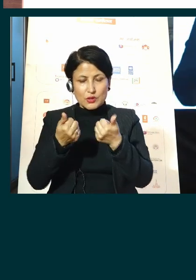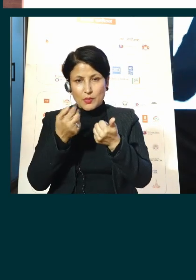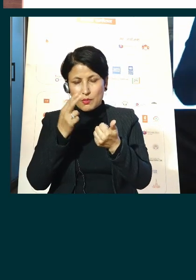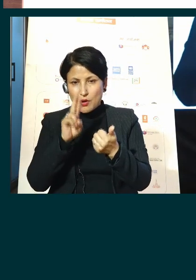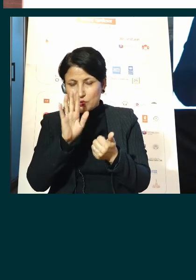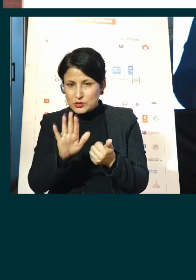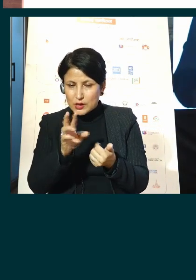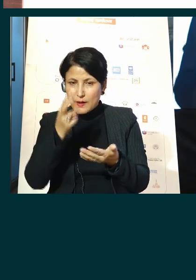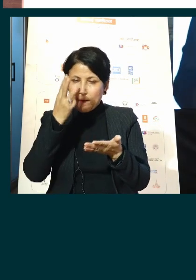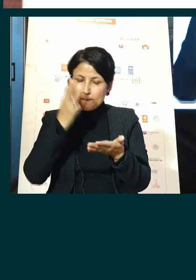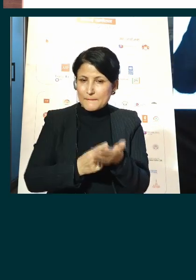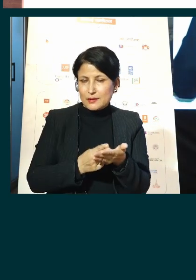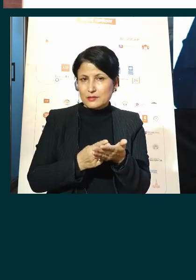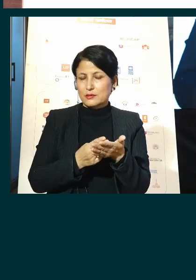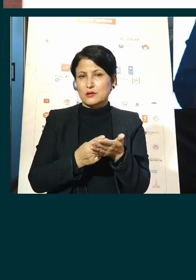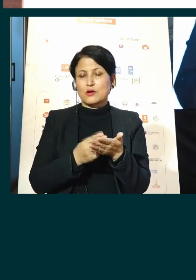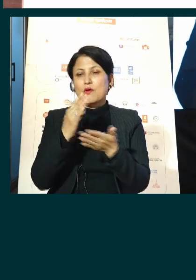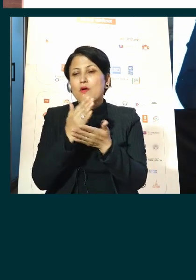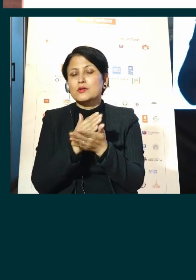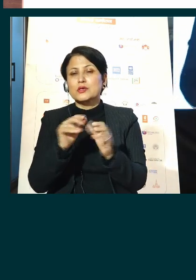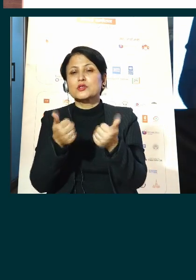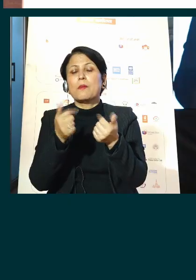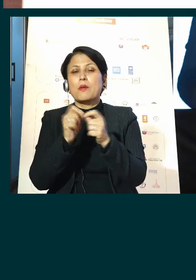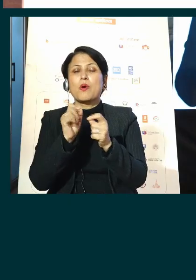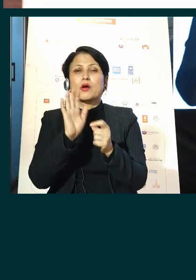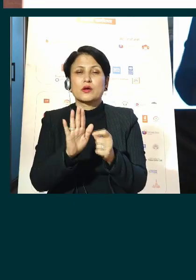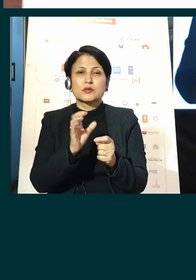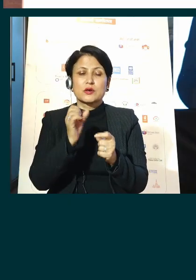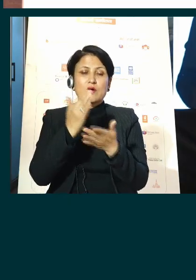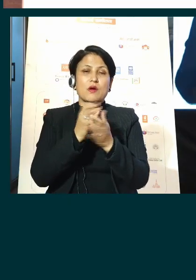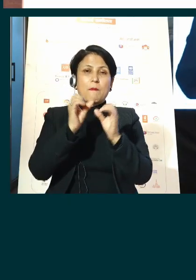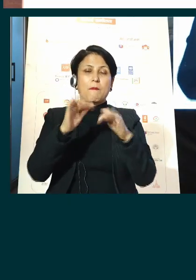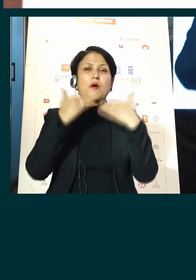the programs working, for whom, in which contexts, and why.